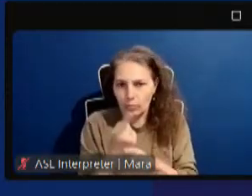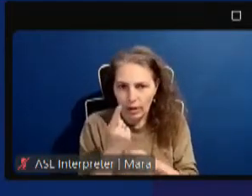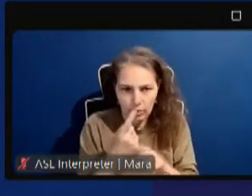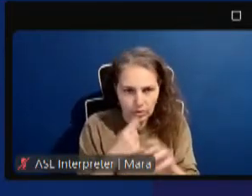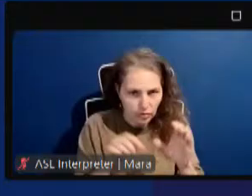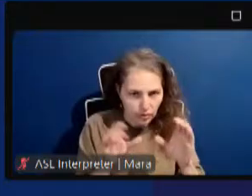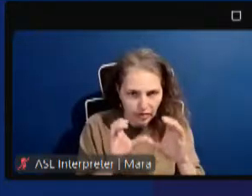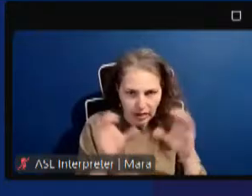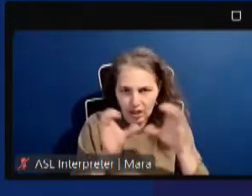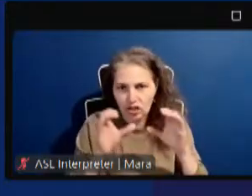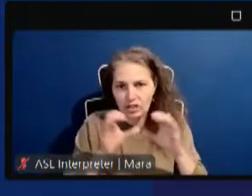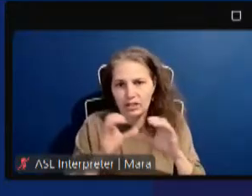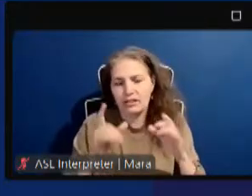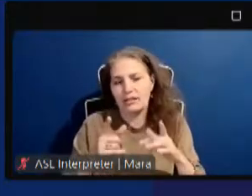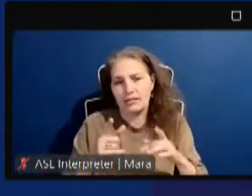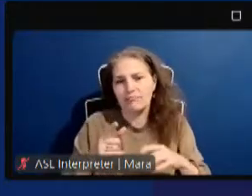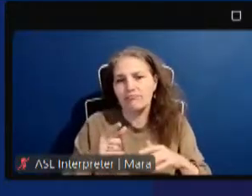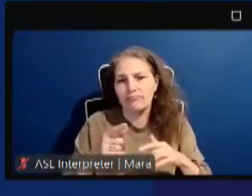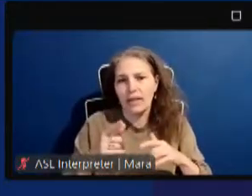Licensing Board.